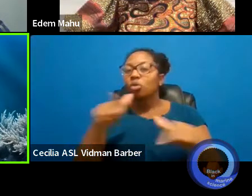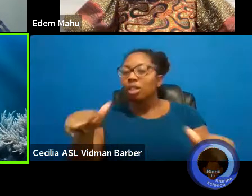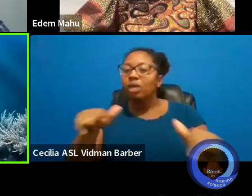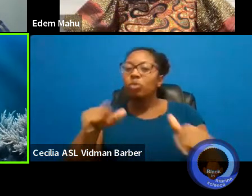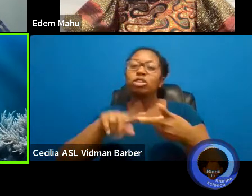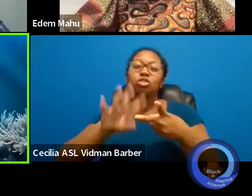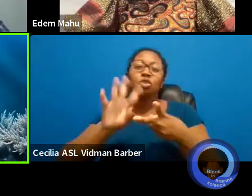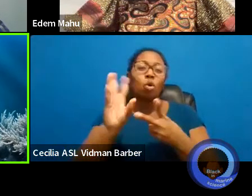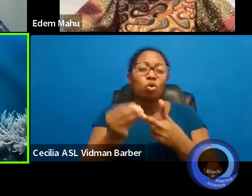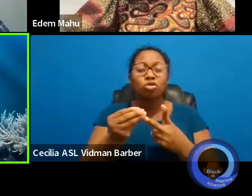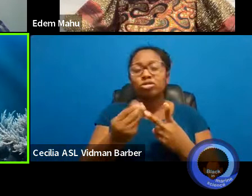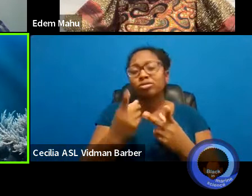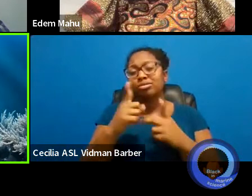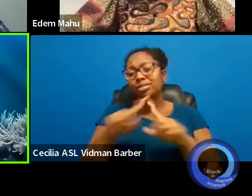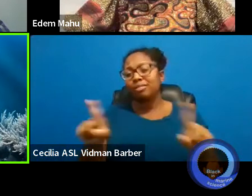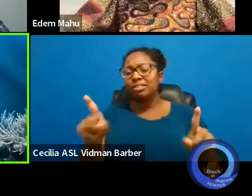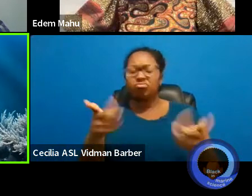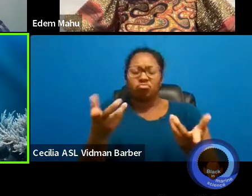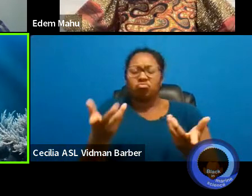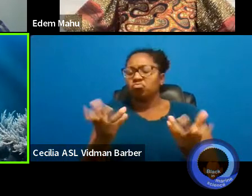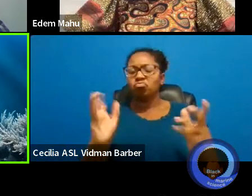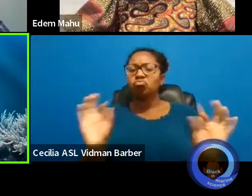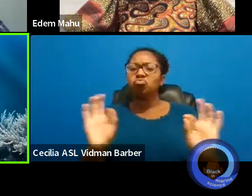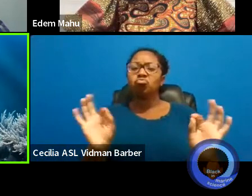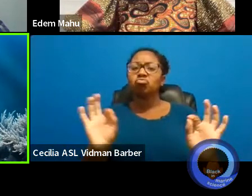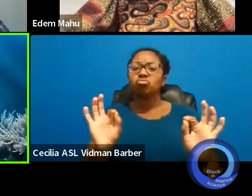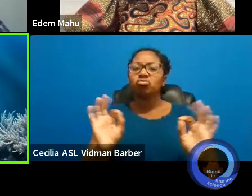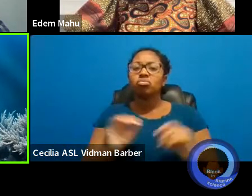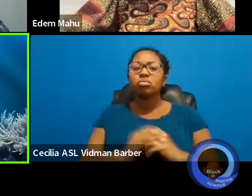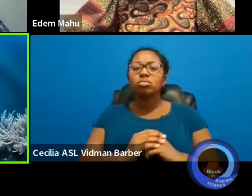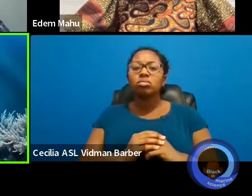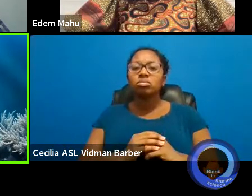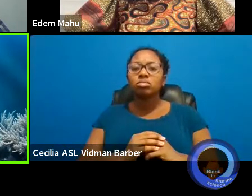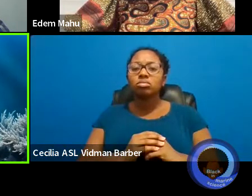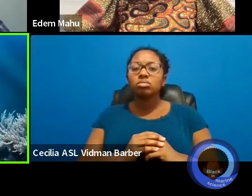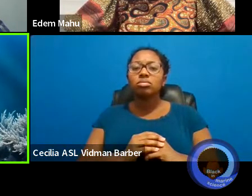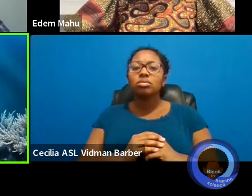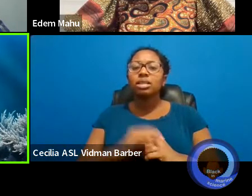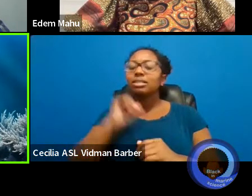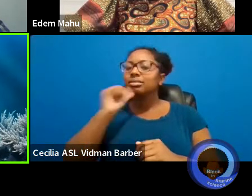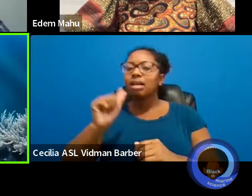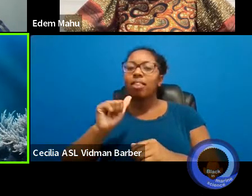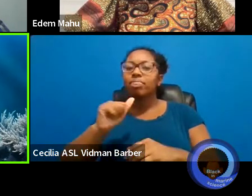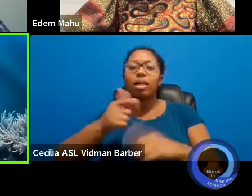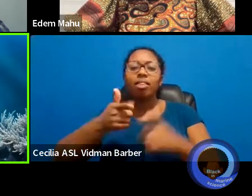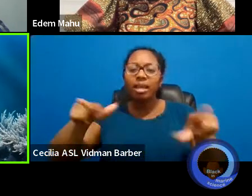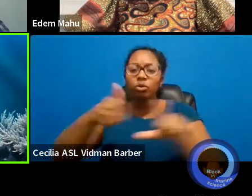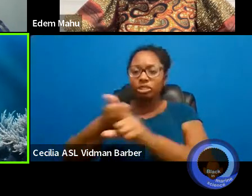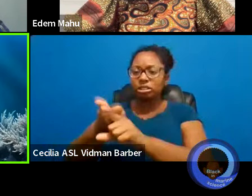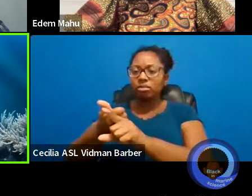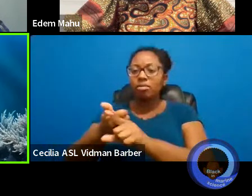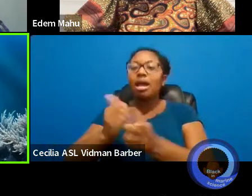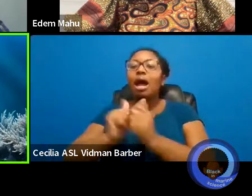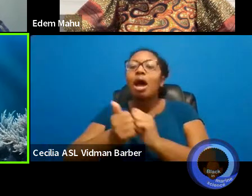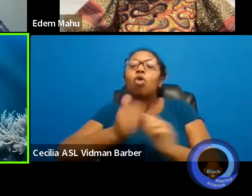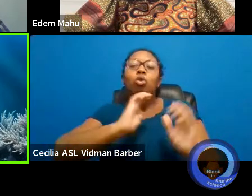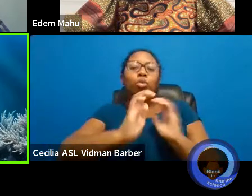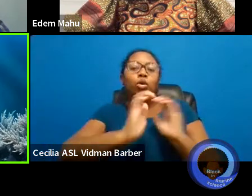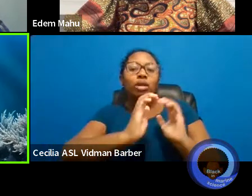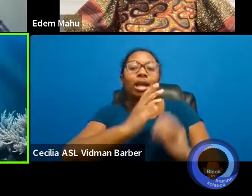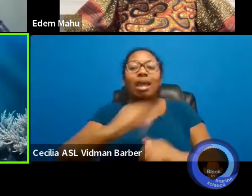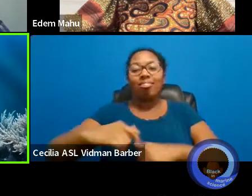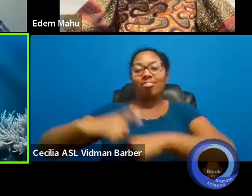differences. It's not really actually about English or French or Spanish. It's about how they communicate and also the timing. Timing